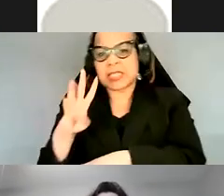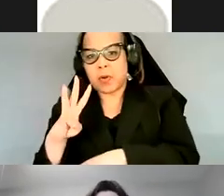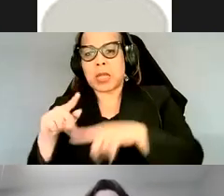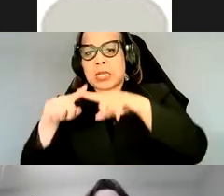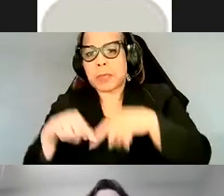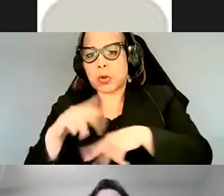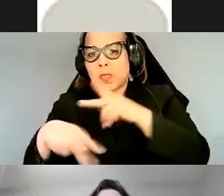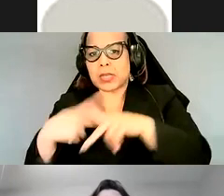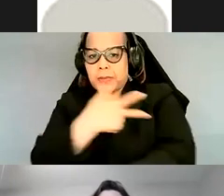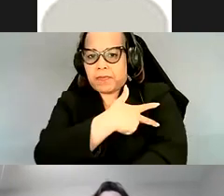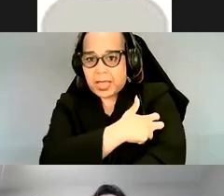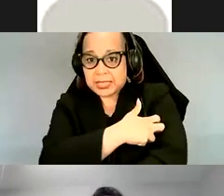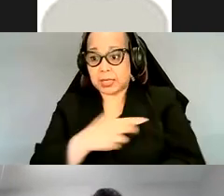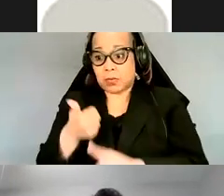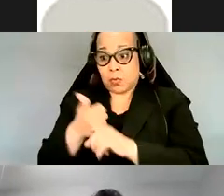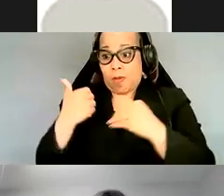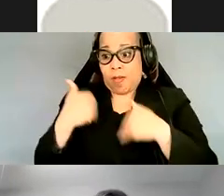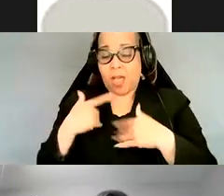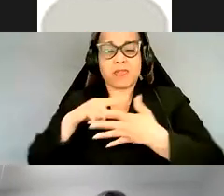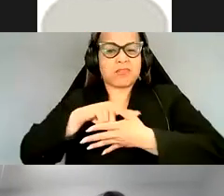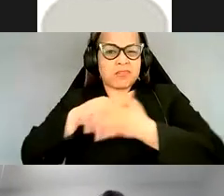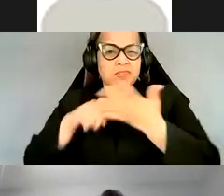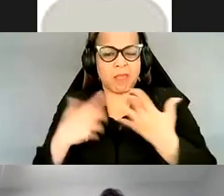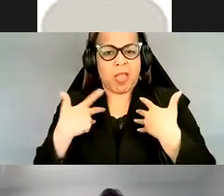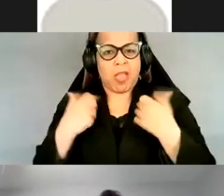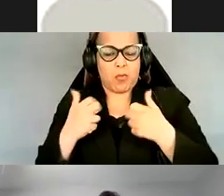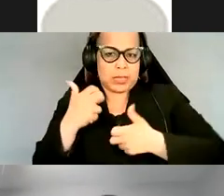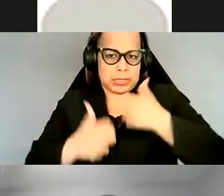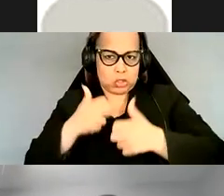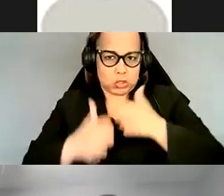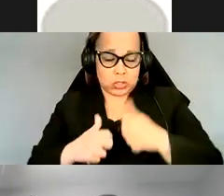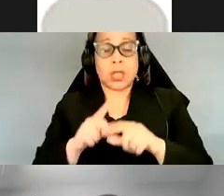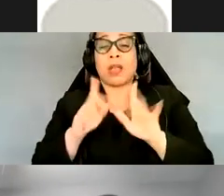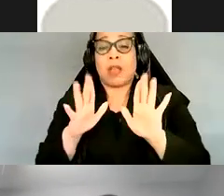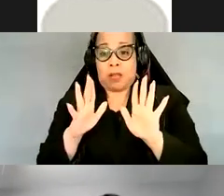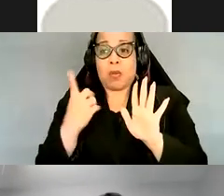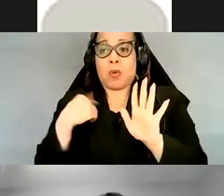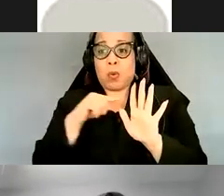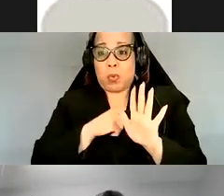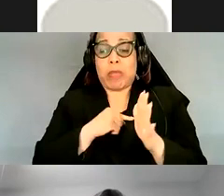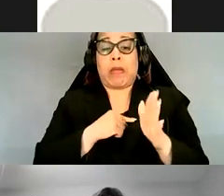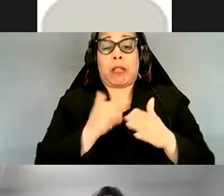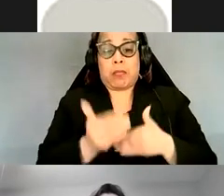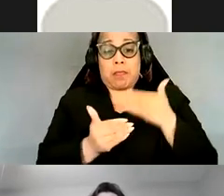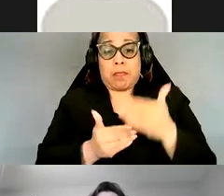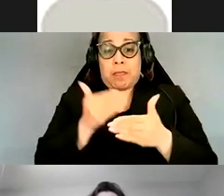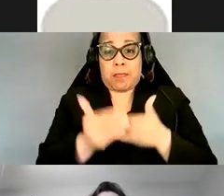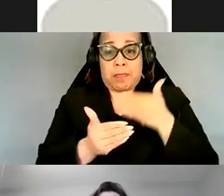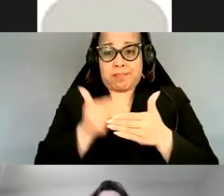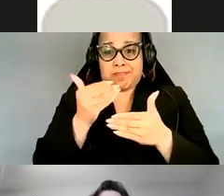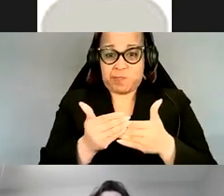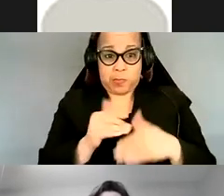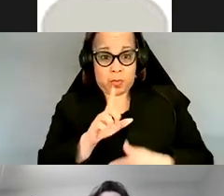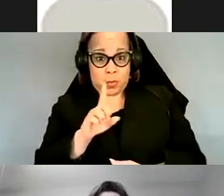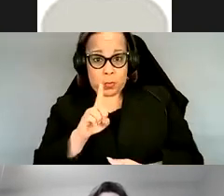vaccine type, that have underlying conditions. But we are very closely approaching another phase, which is when phase